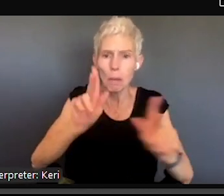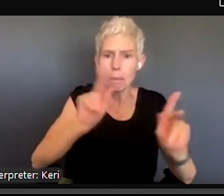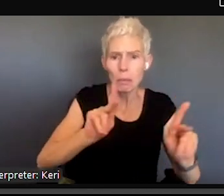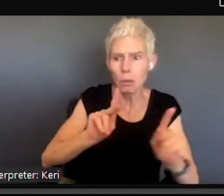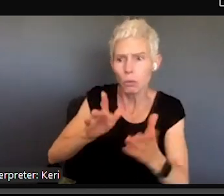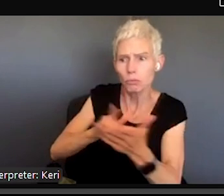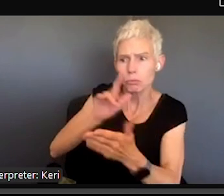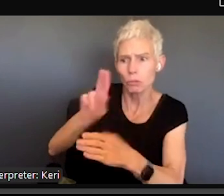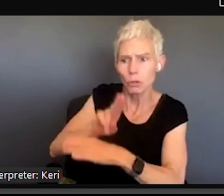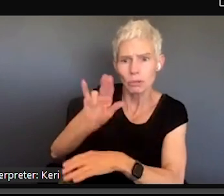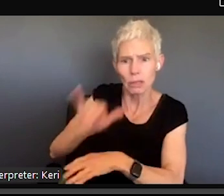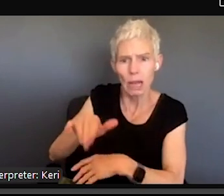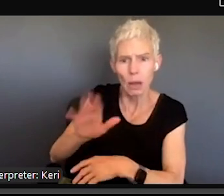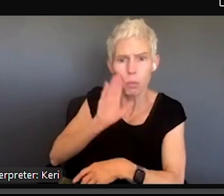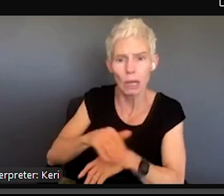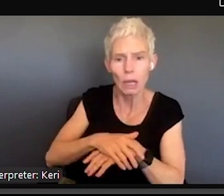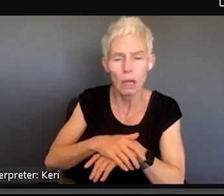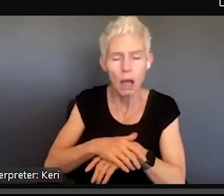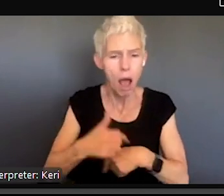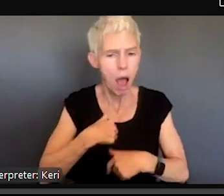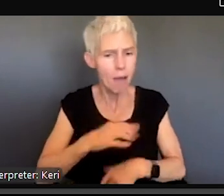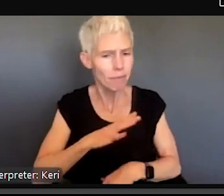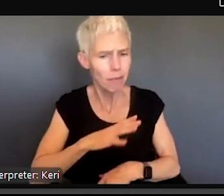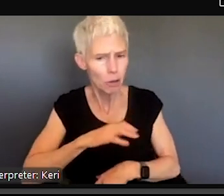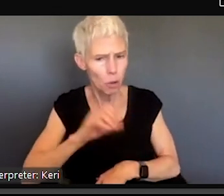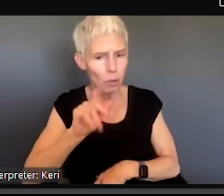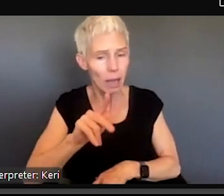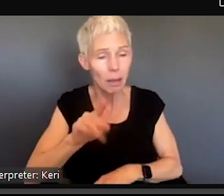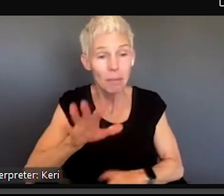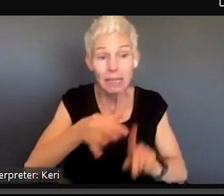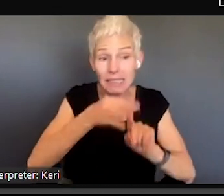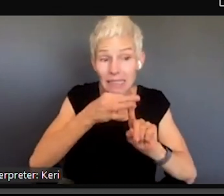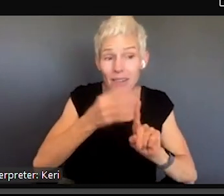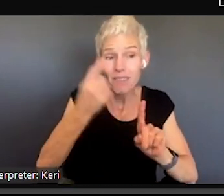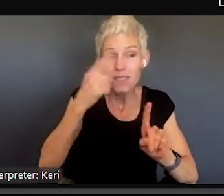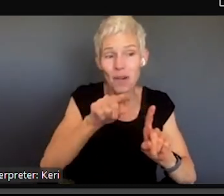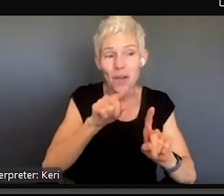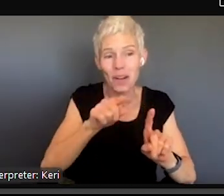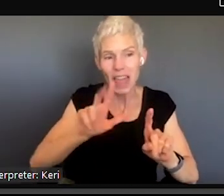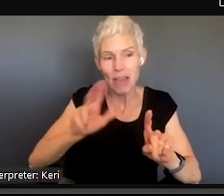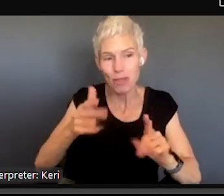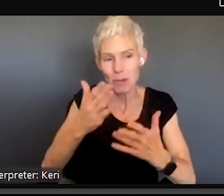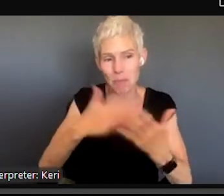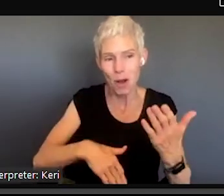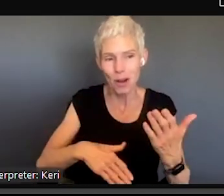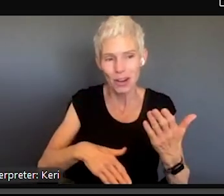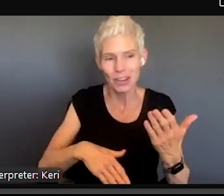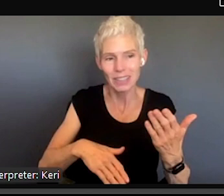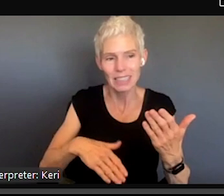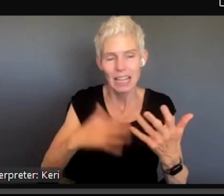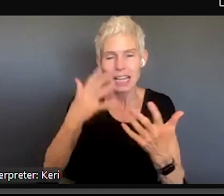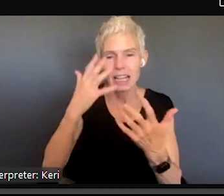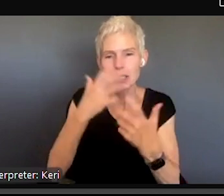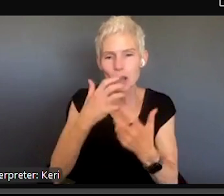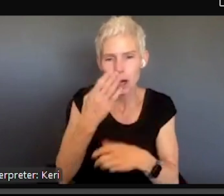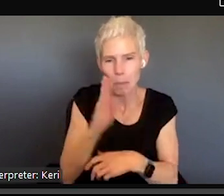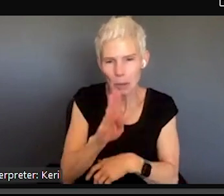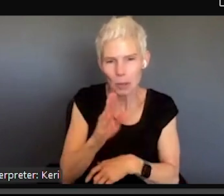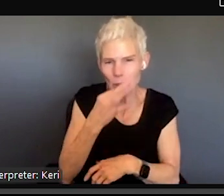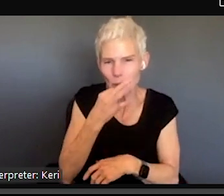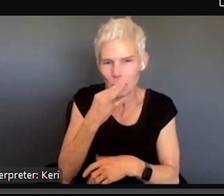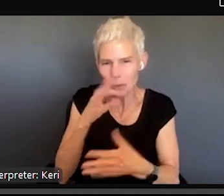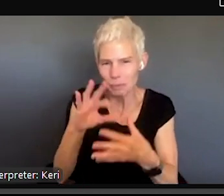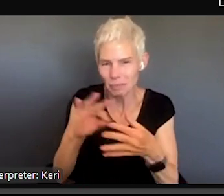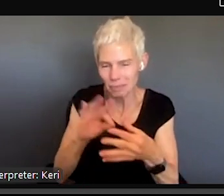normally I would be okay with, except for the third part, the dark blue, which I'll get to in a